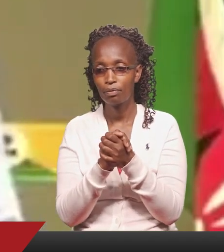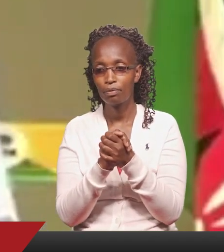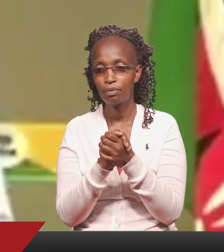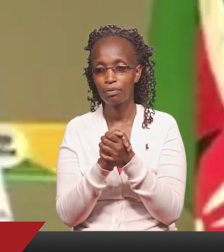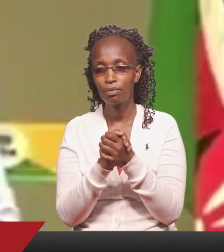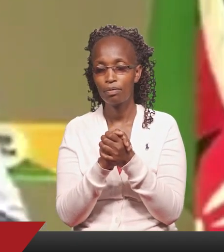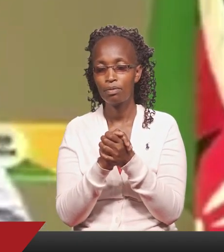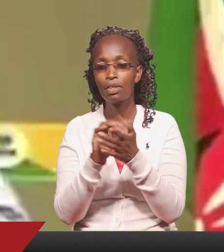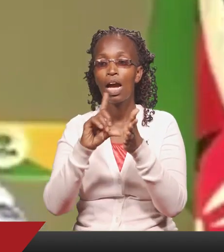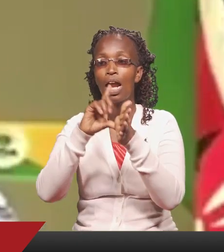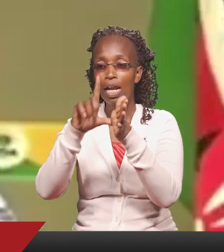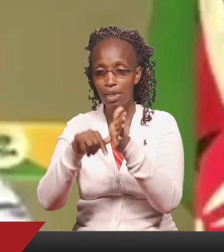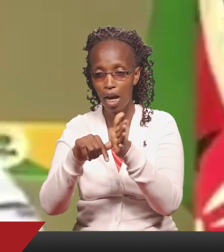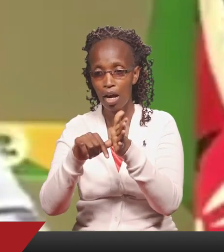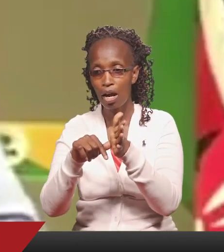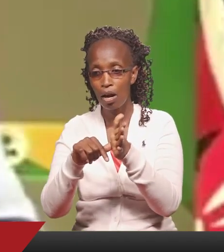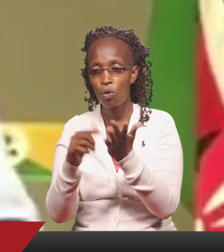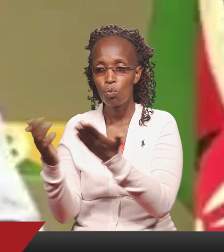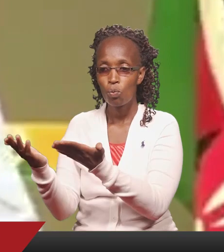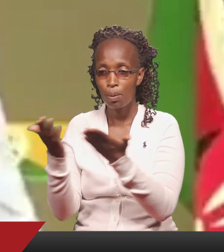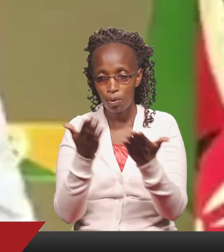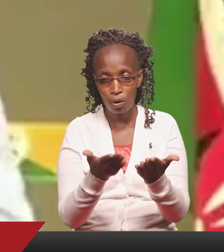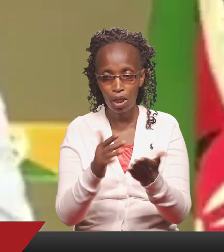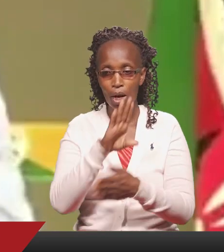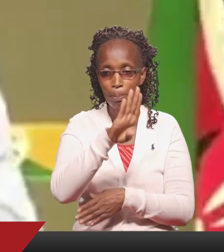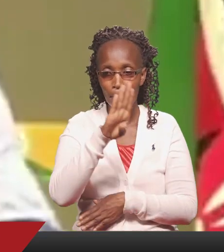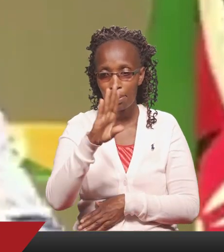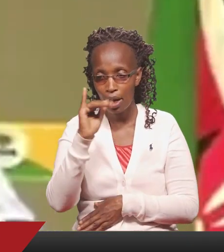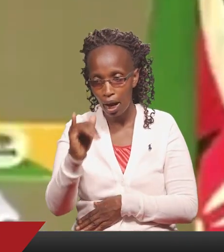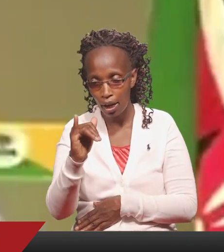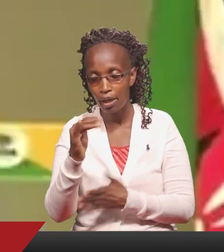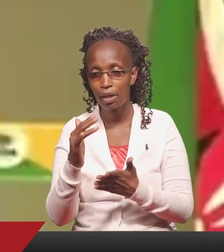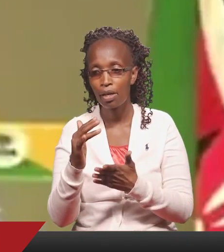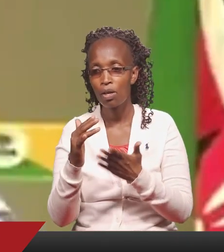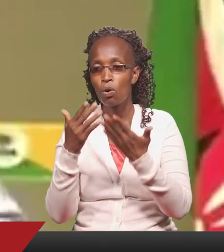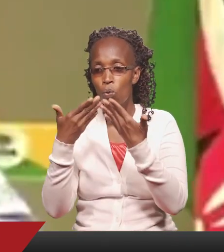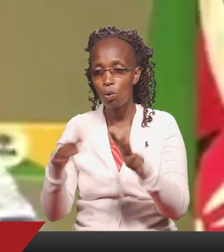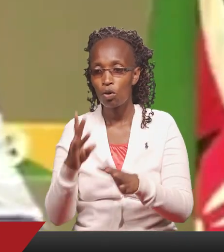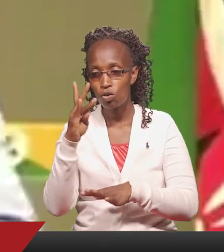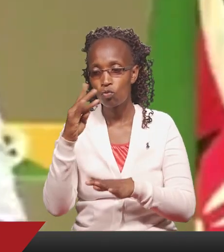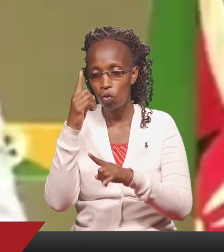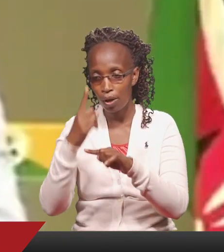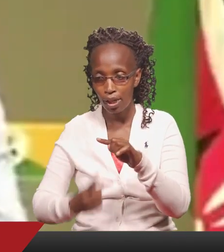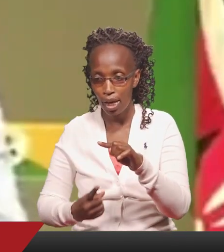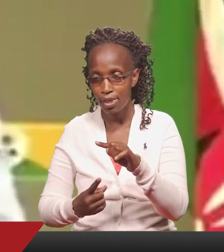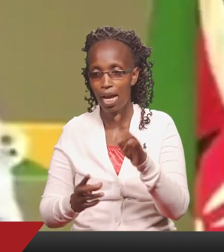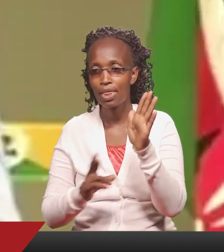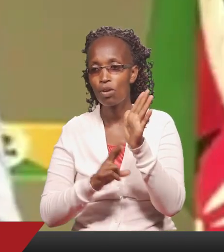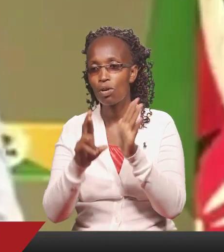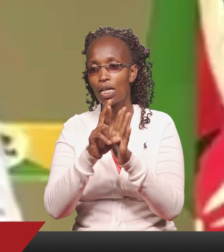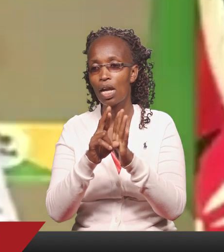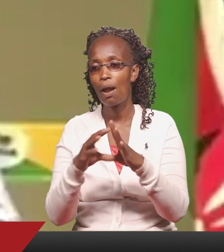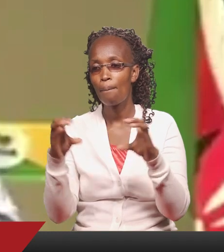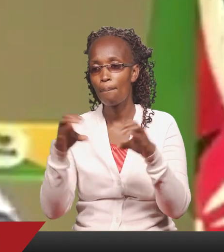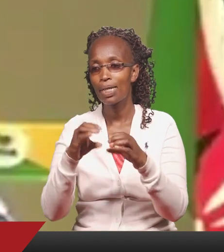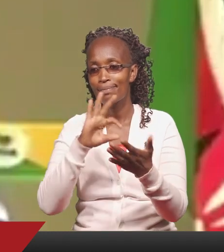Right? And then it became BBI, and then it became a circus, and then we lost 4 years,